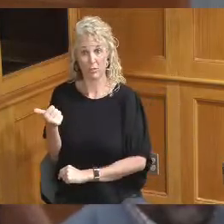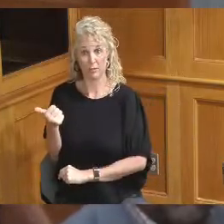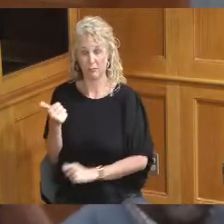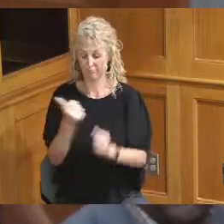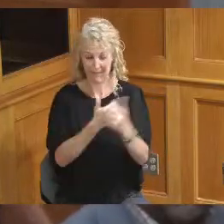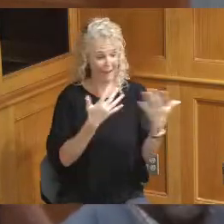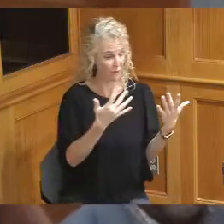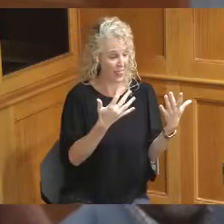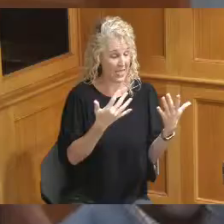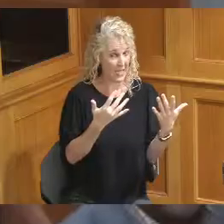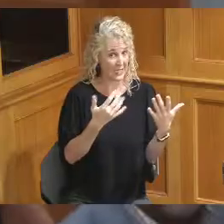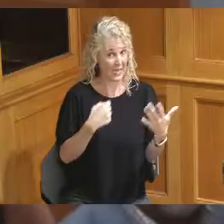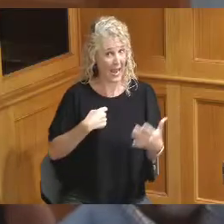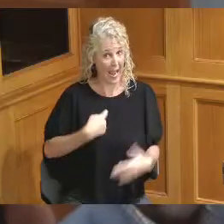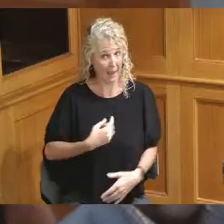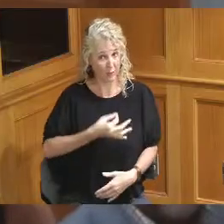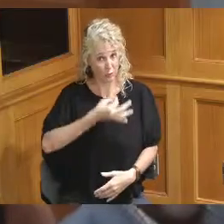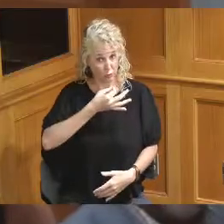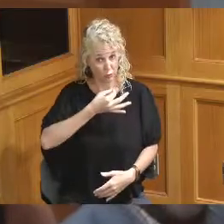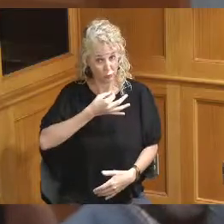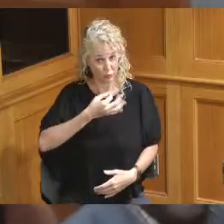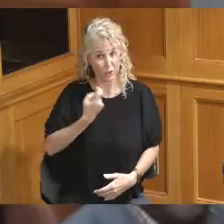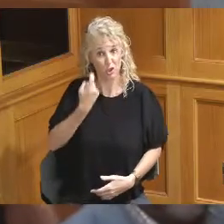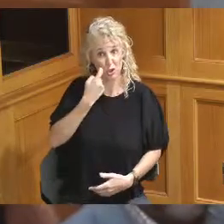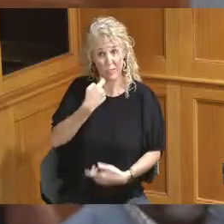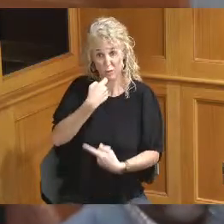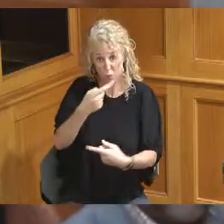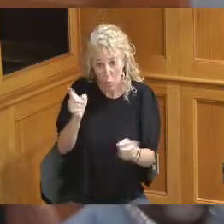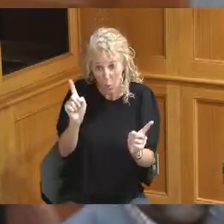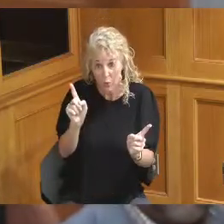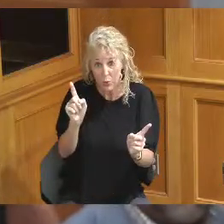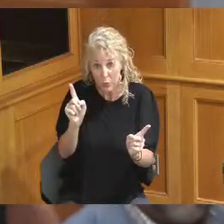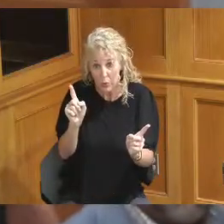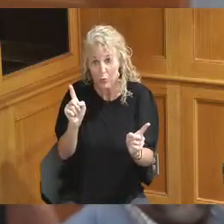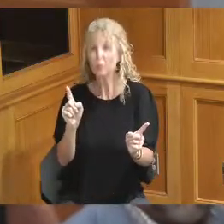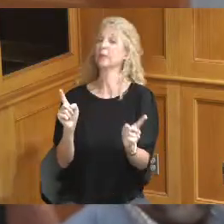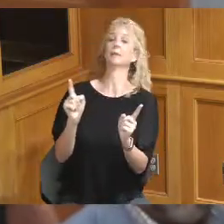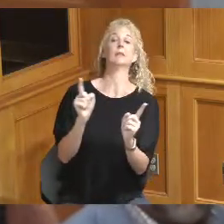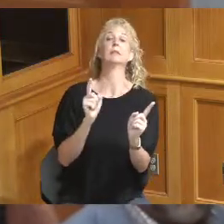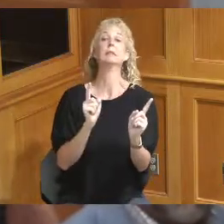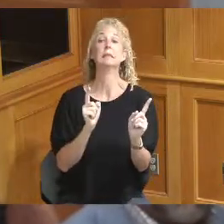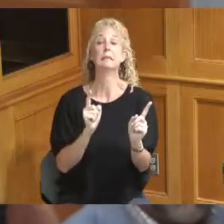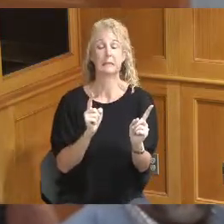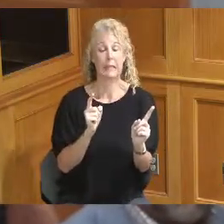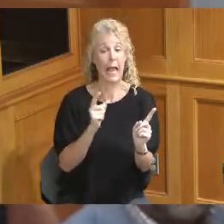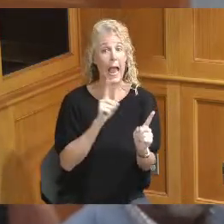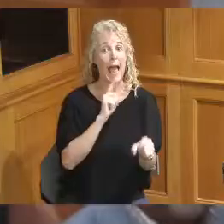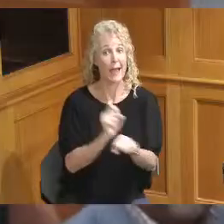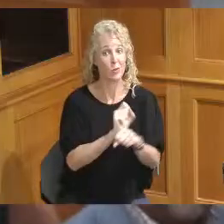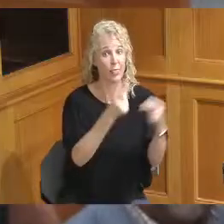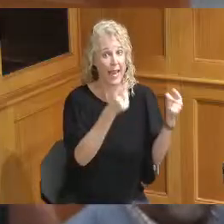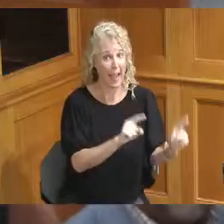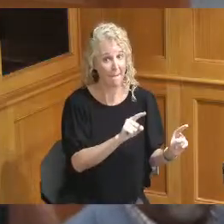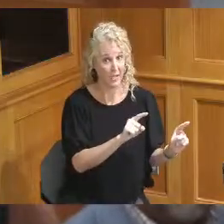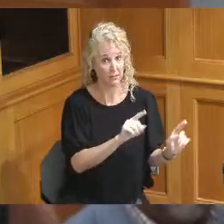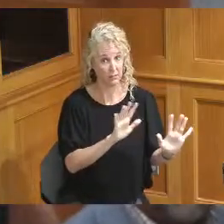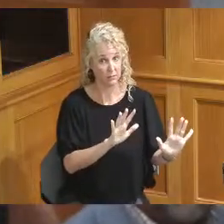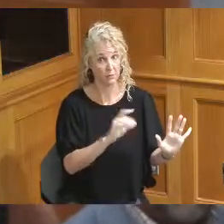say happened on February 7th that has been missed in this piece of document.